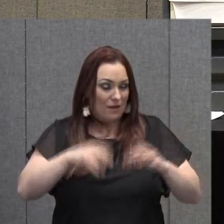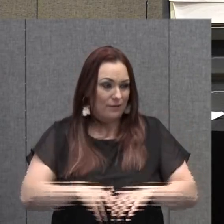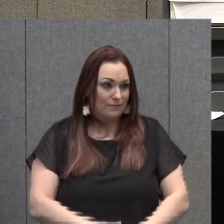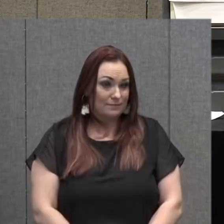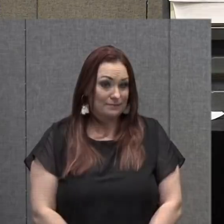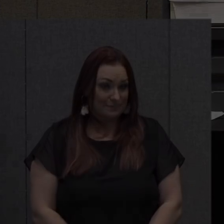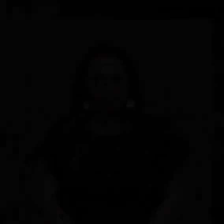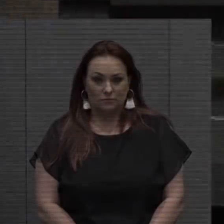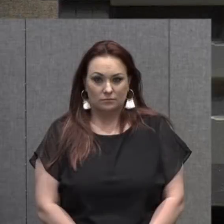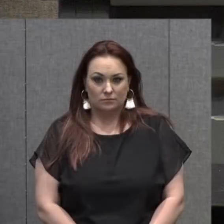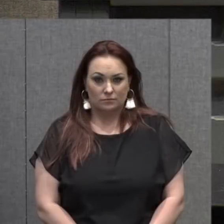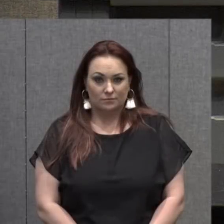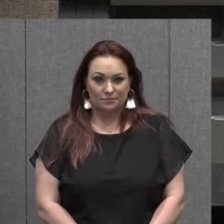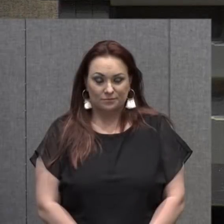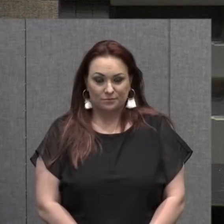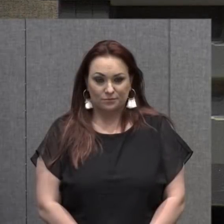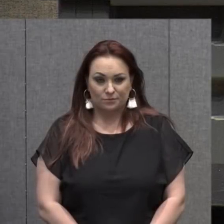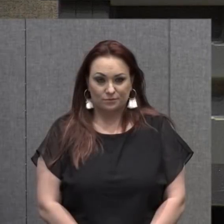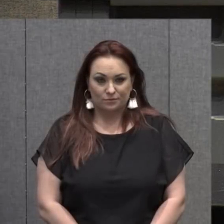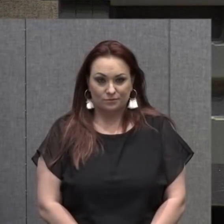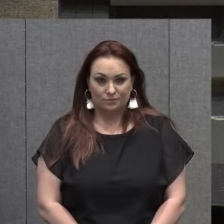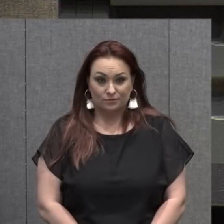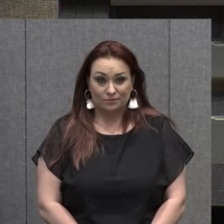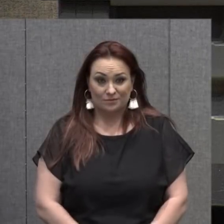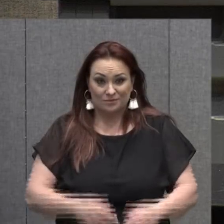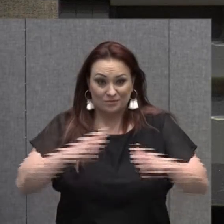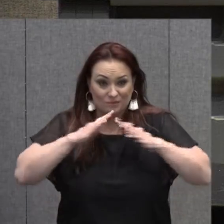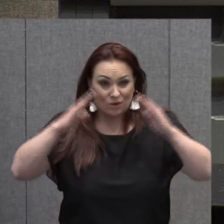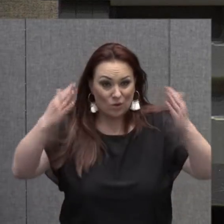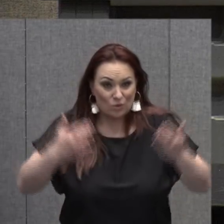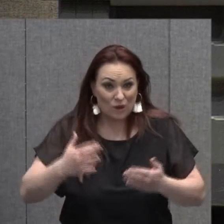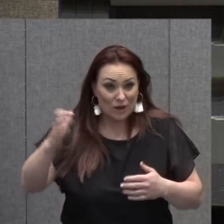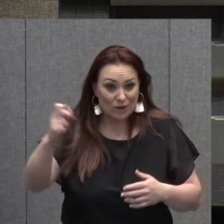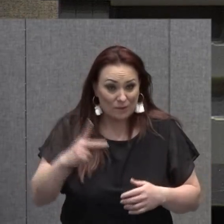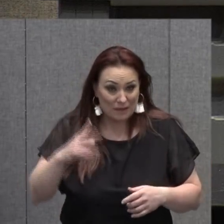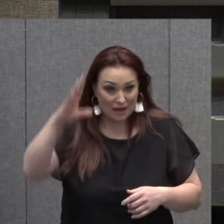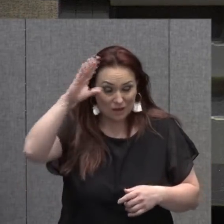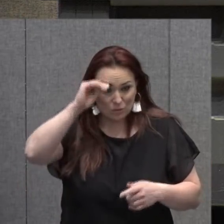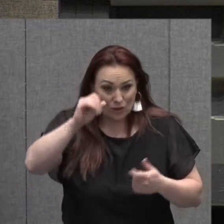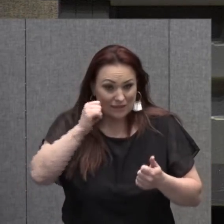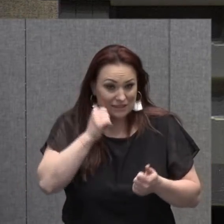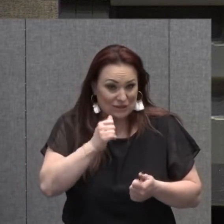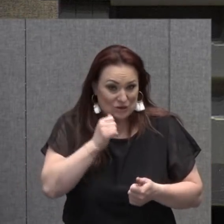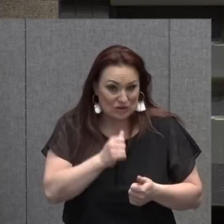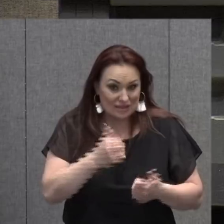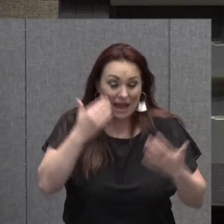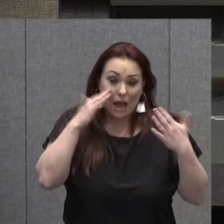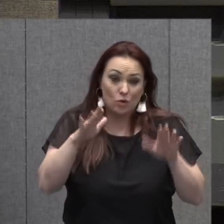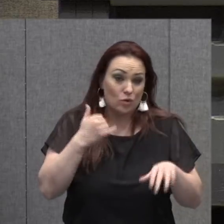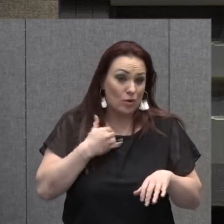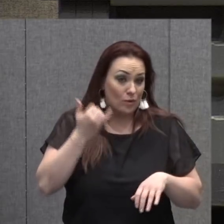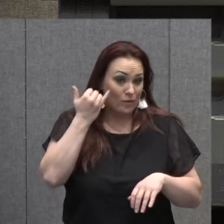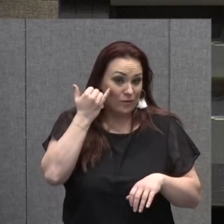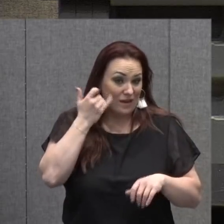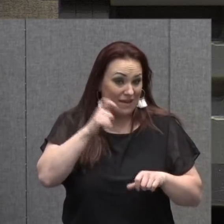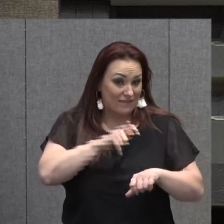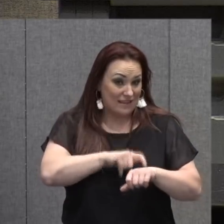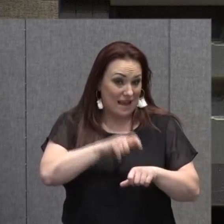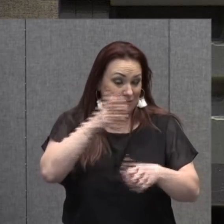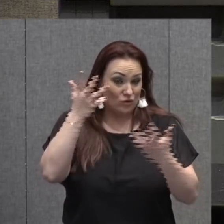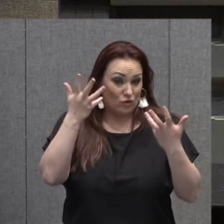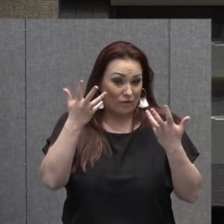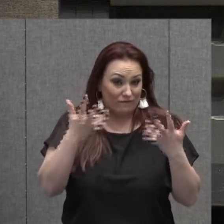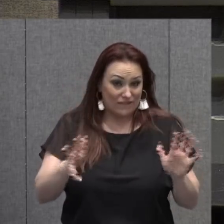Welcome back, boys and girls. Okay, So I don't know if we're going to have time to get through this